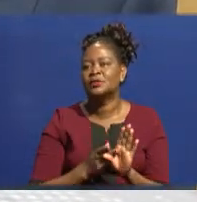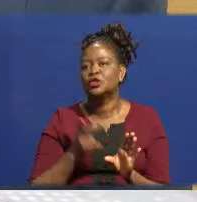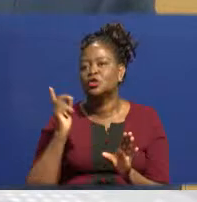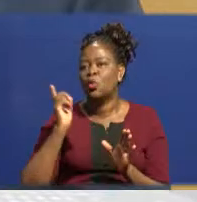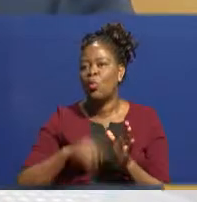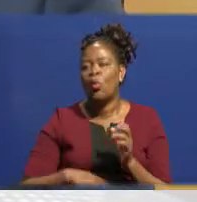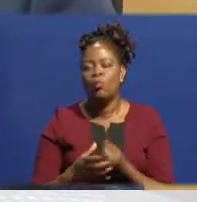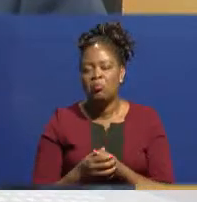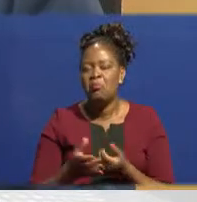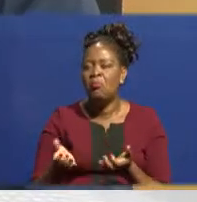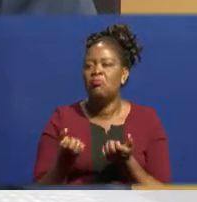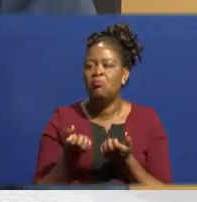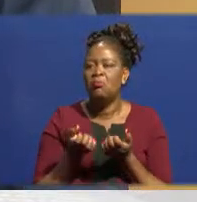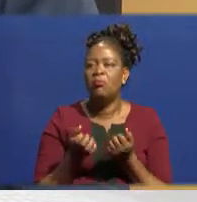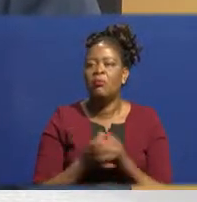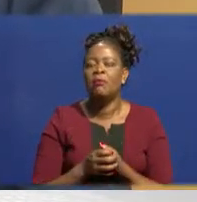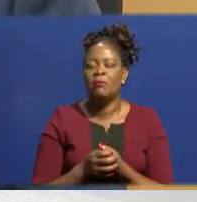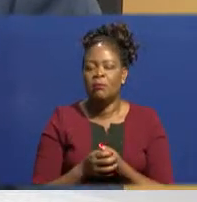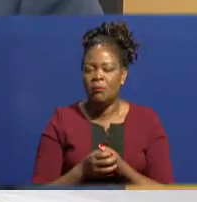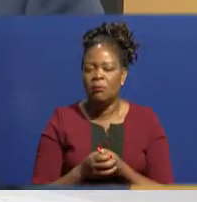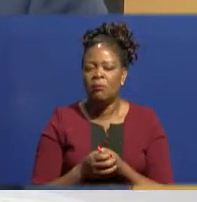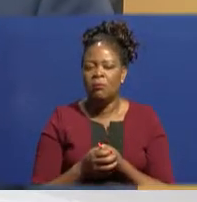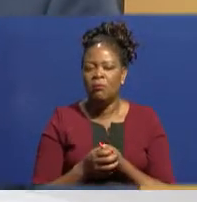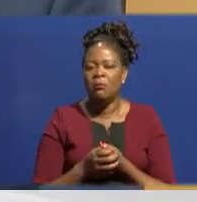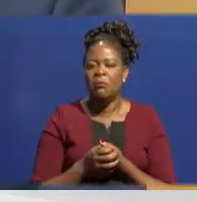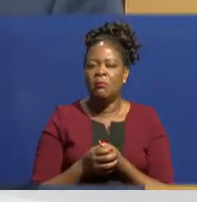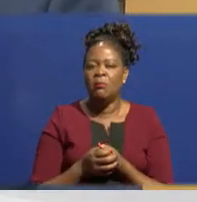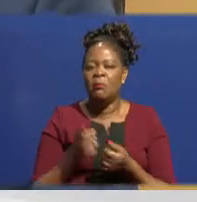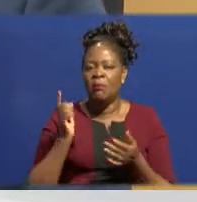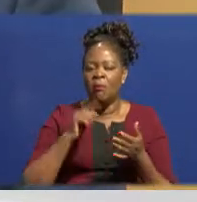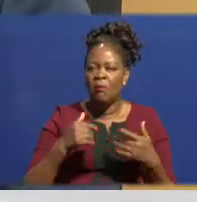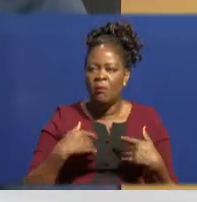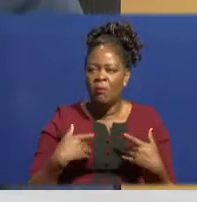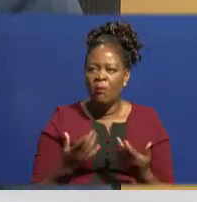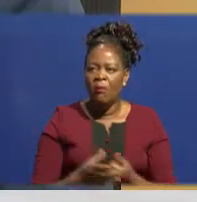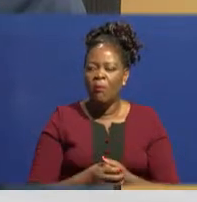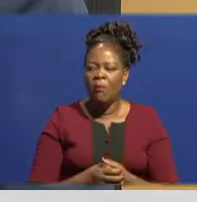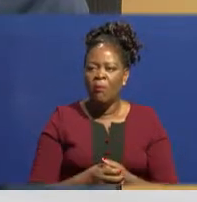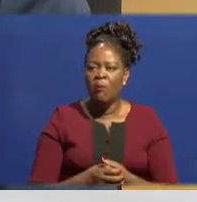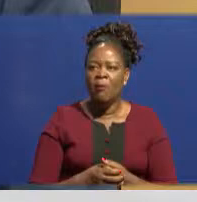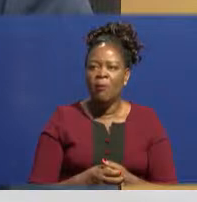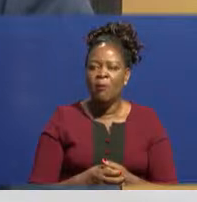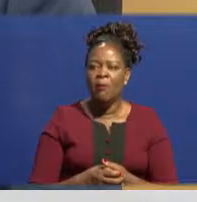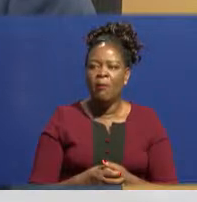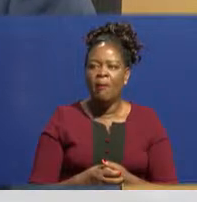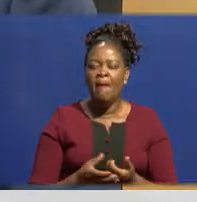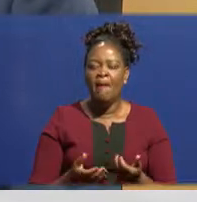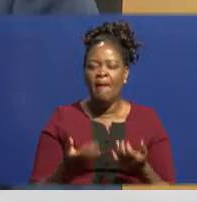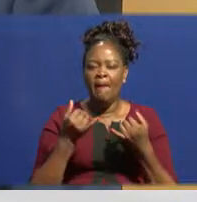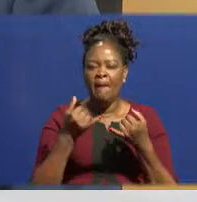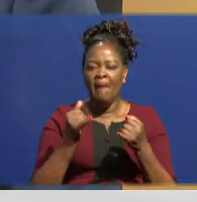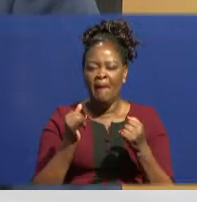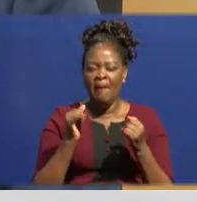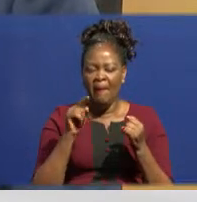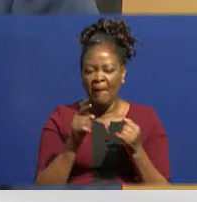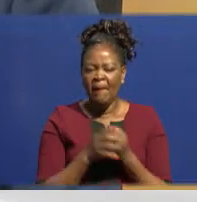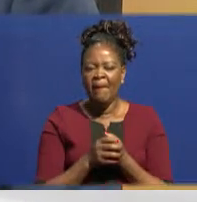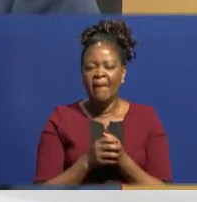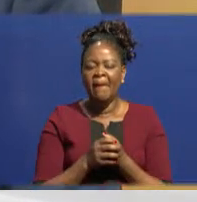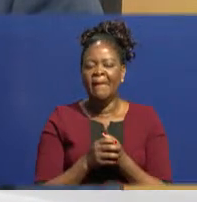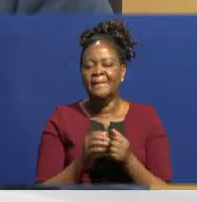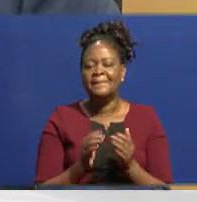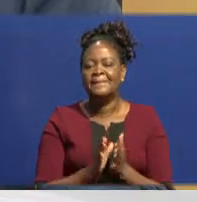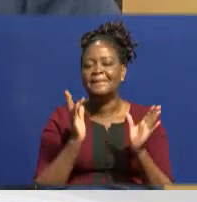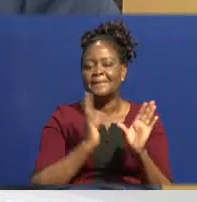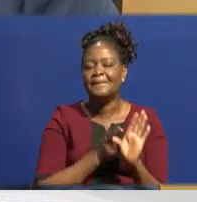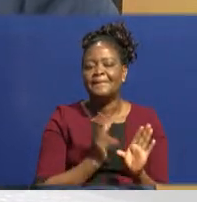we need is just to be to have what we call fidelity in terms of implementing this public